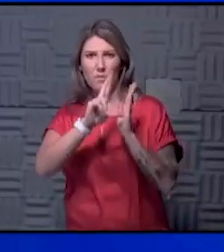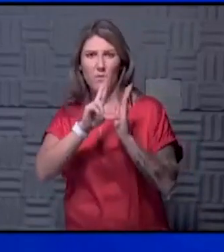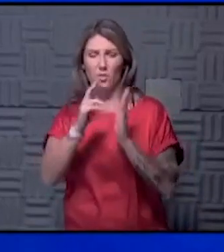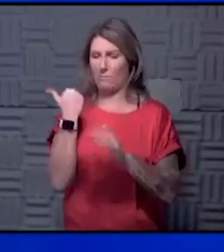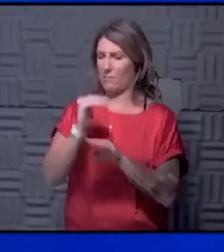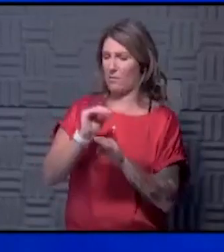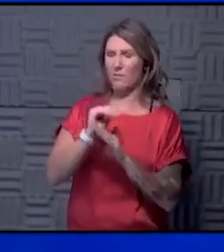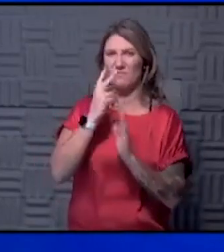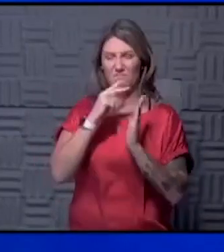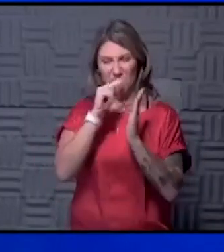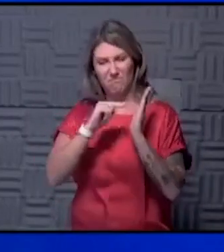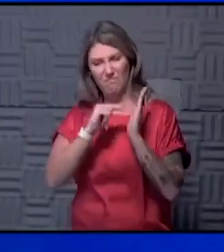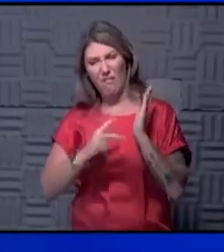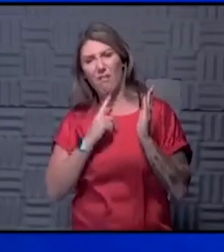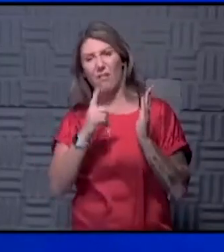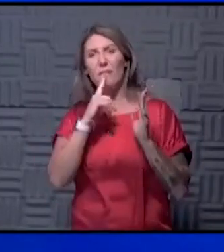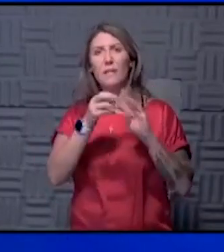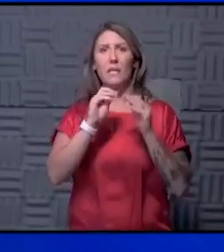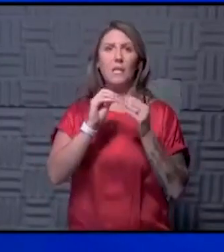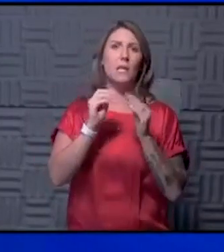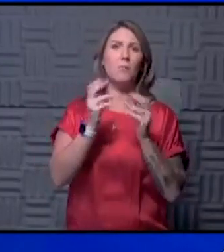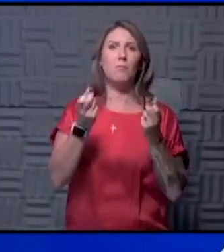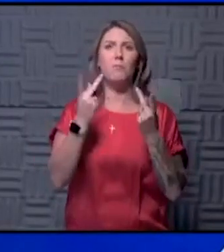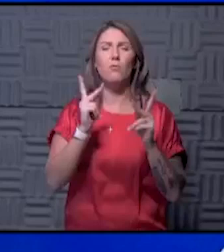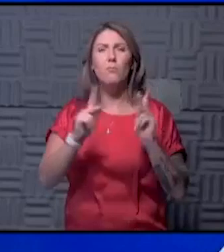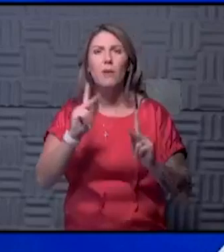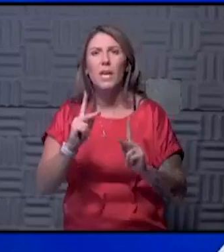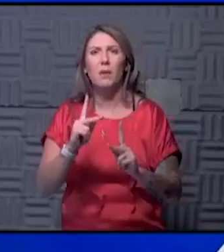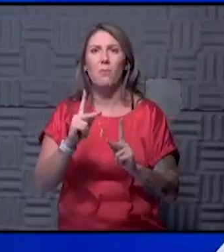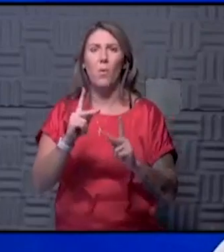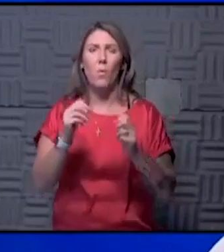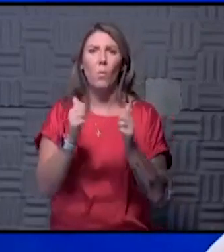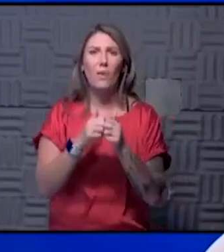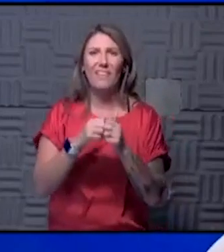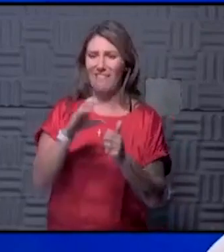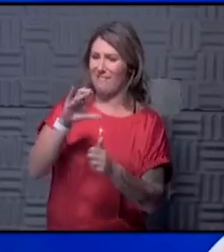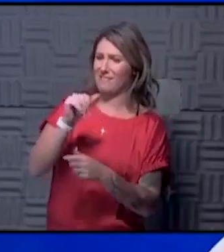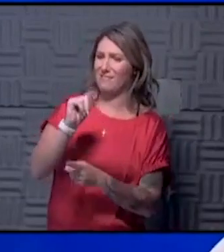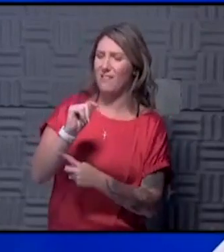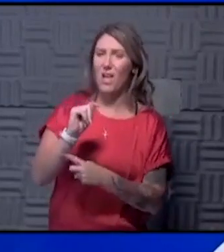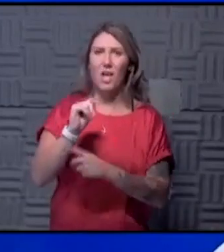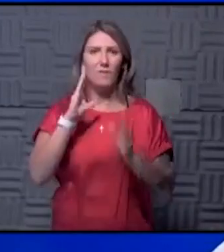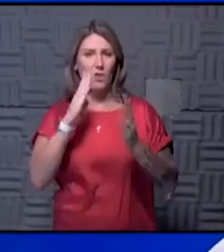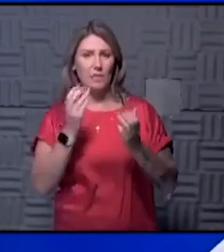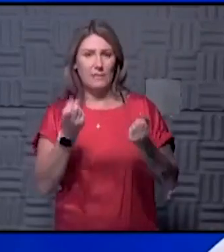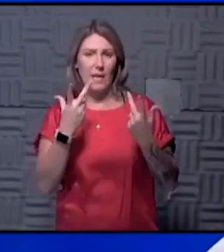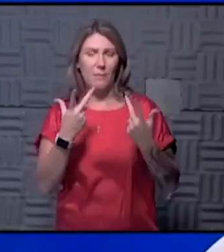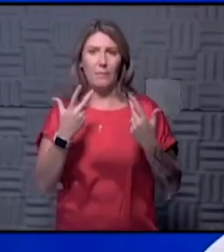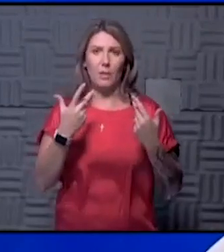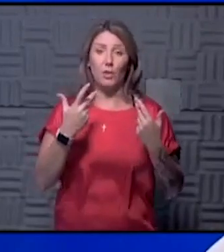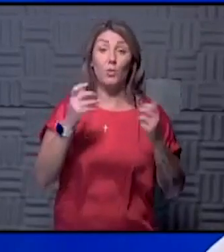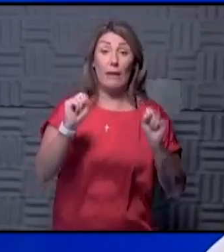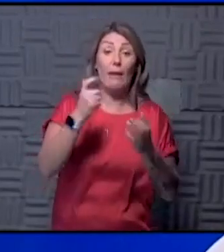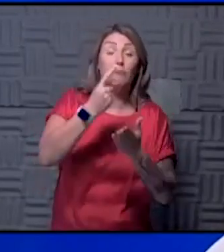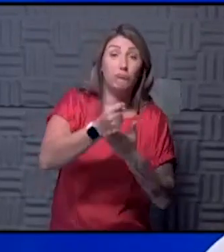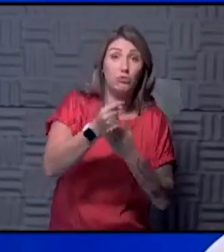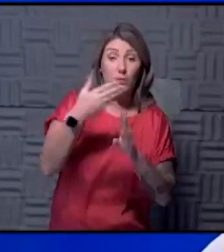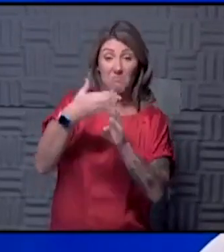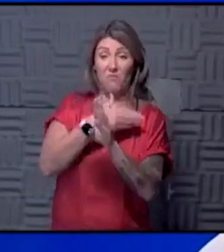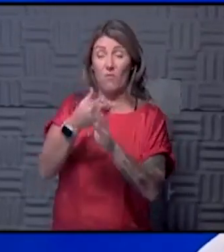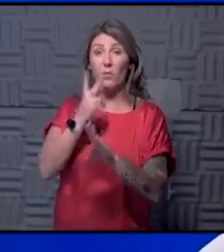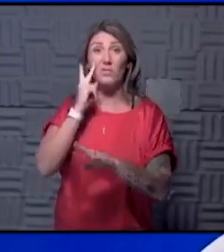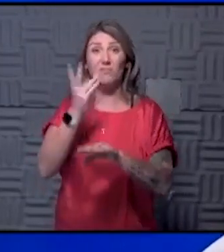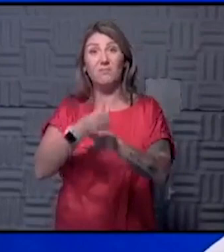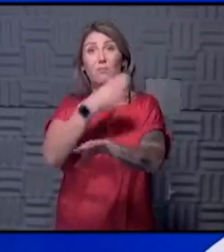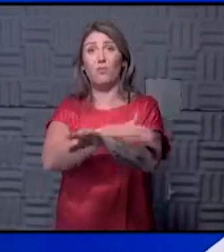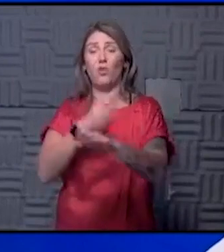who you treat for different kind of clotting disorders and how many you had to treat versus how many you had to, how many you treat before you saw an improved